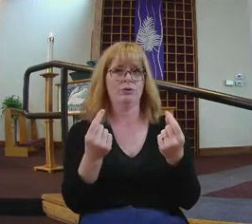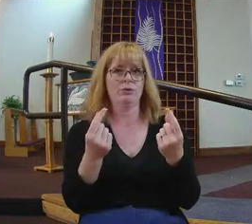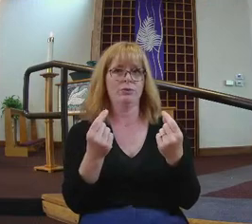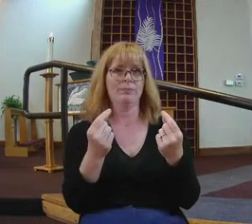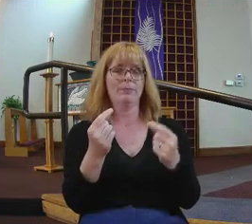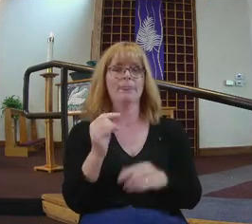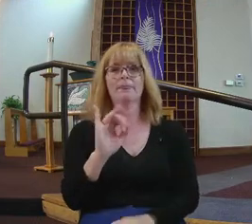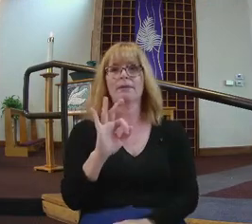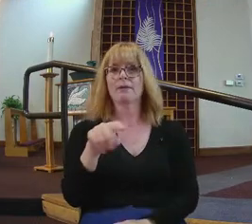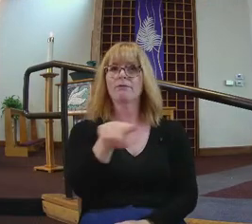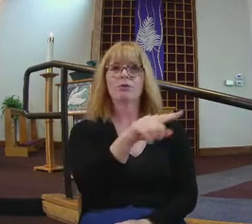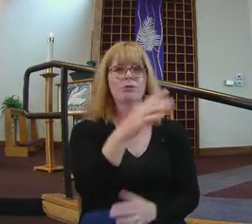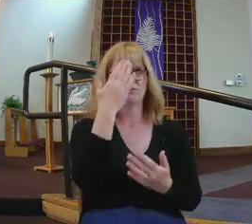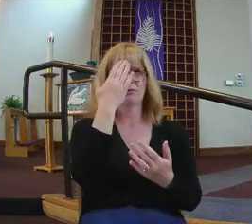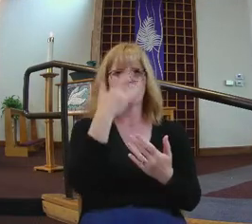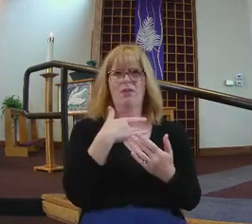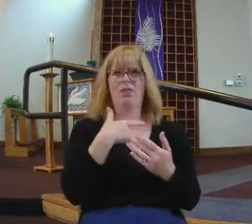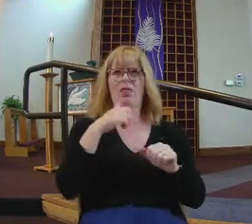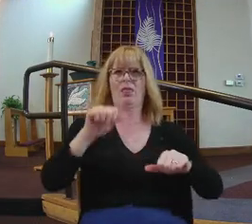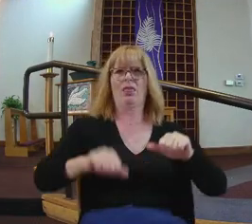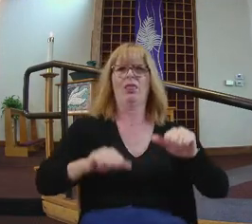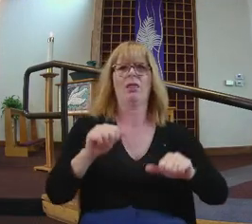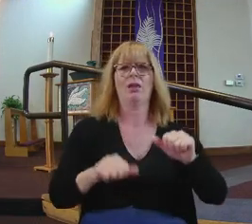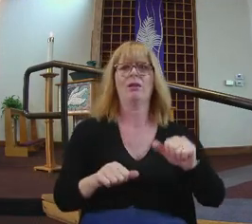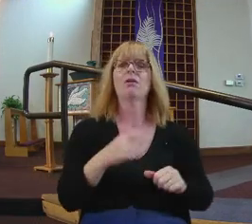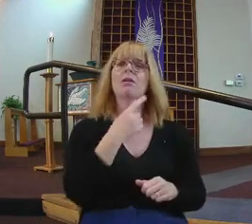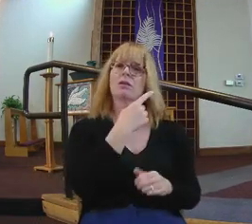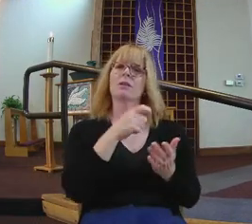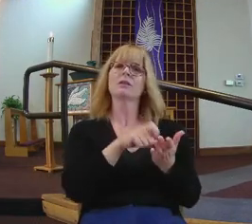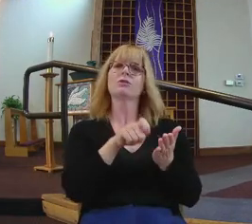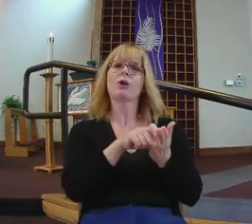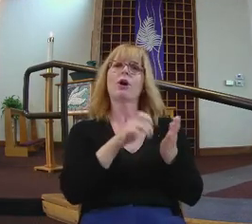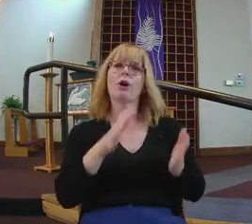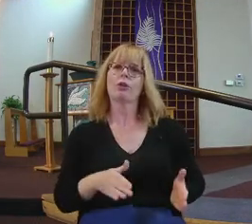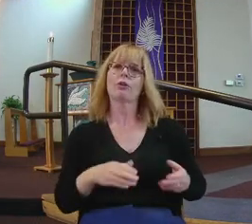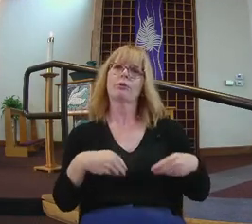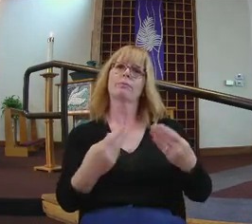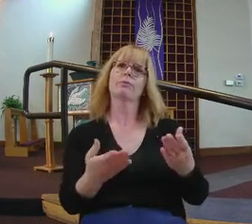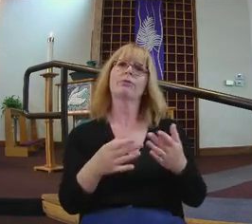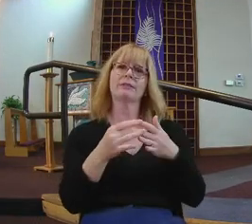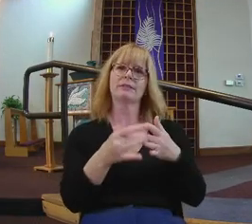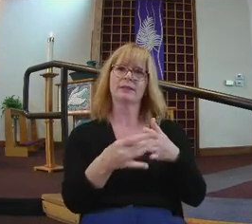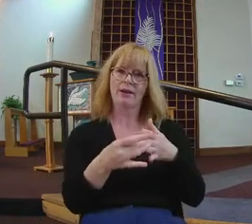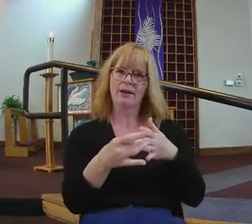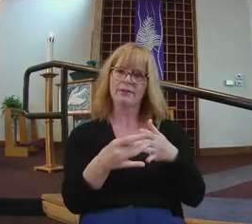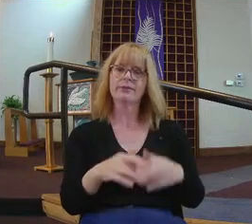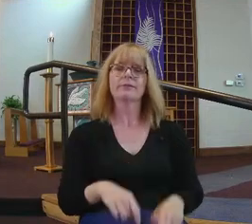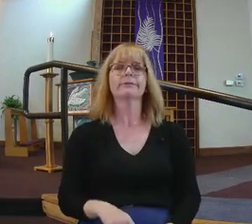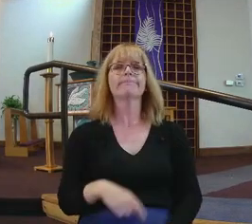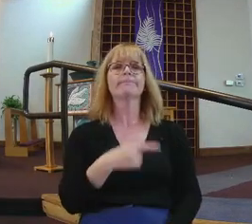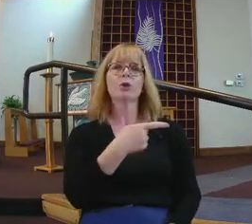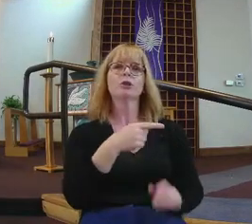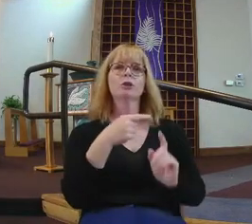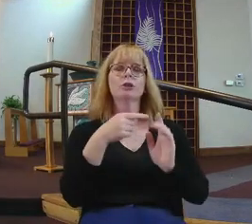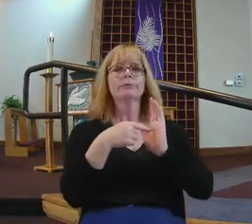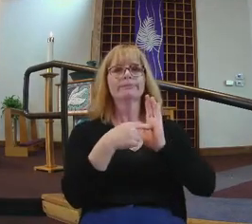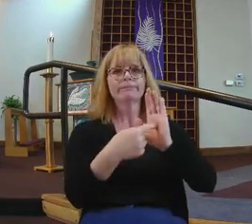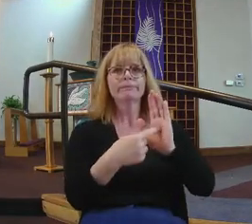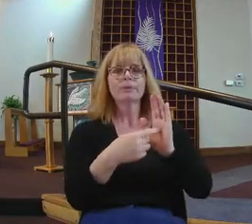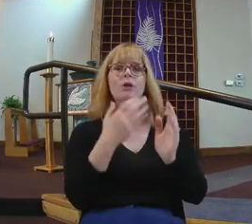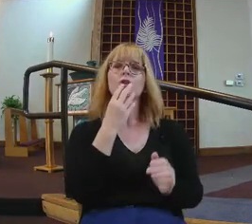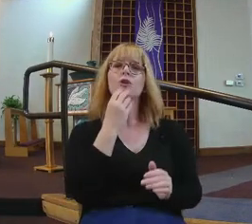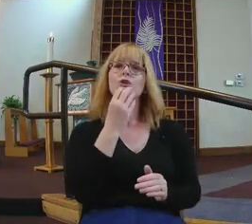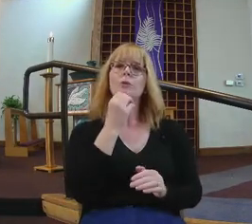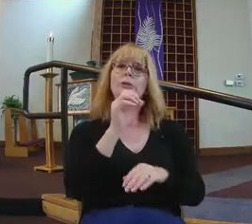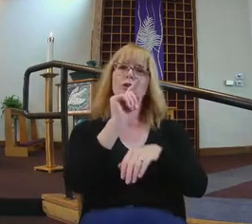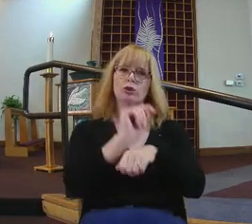Brown Taylor gives us some guidance. She points to the Jewish tradition and introduces